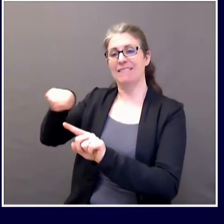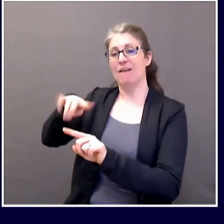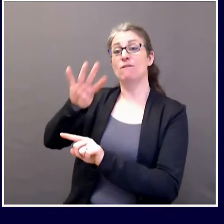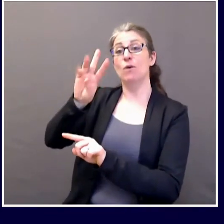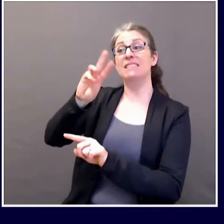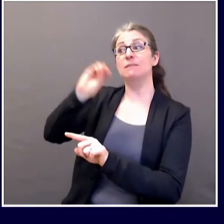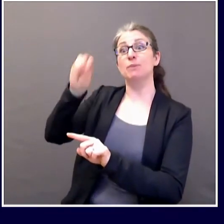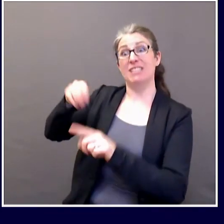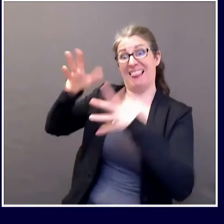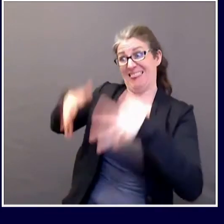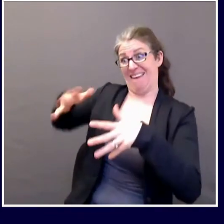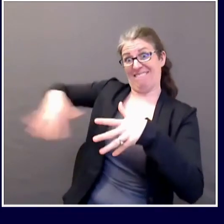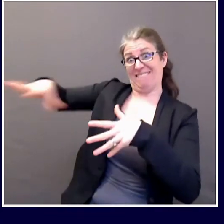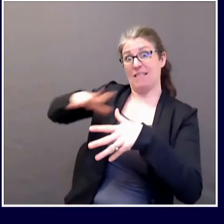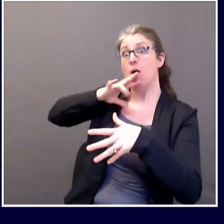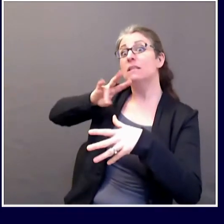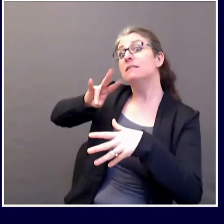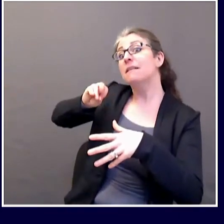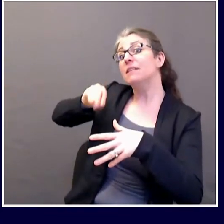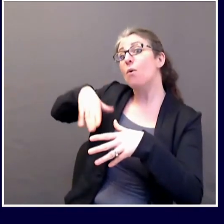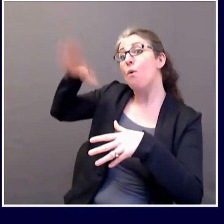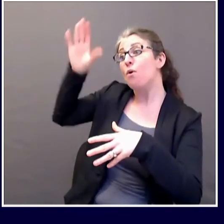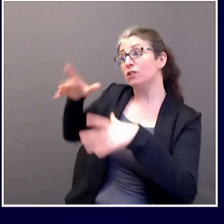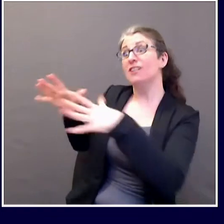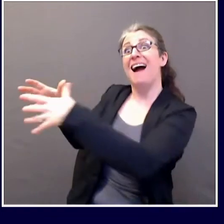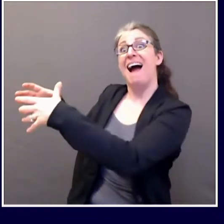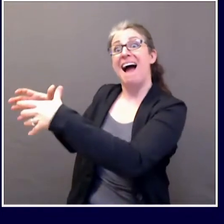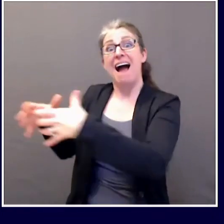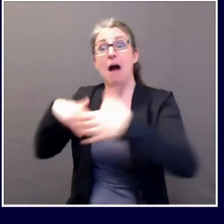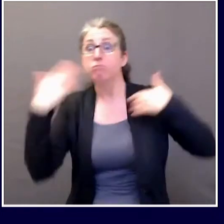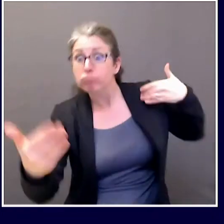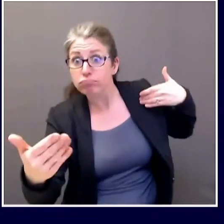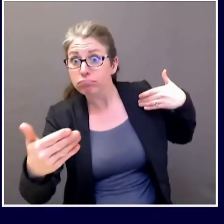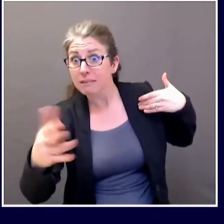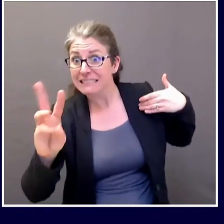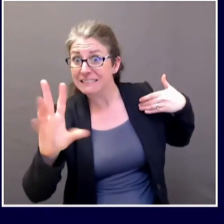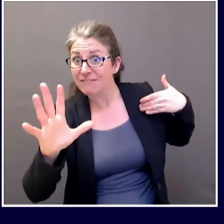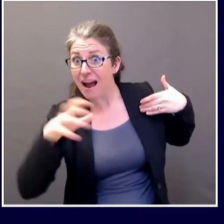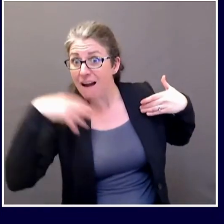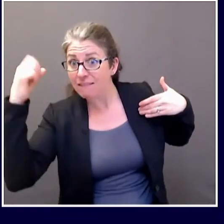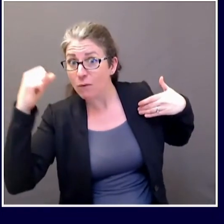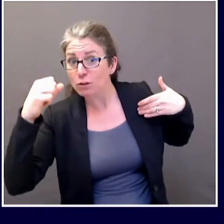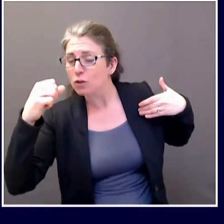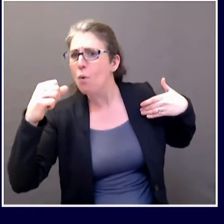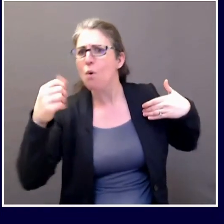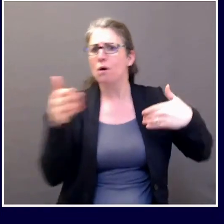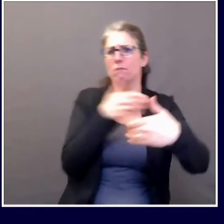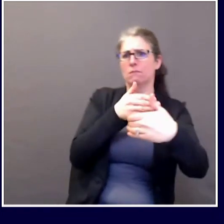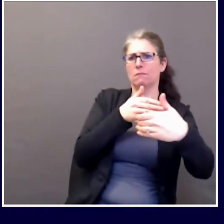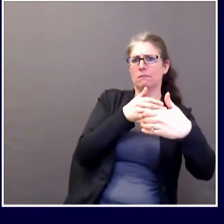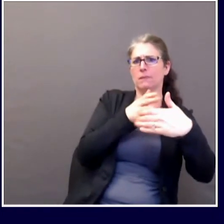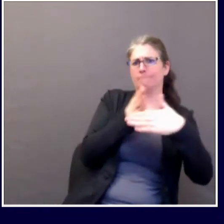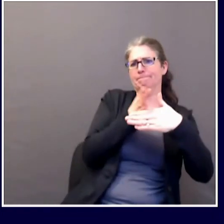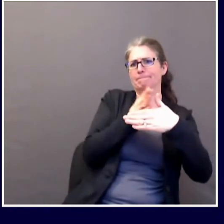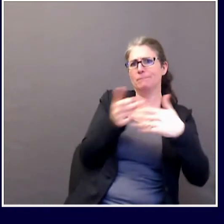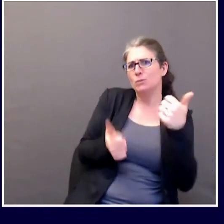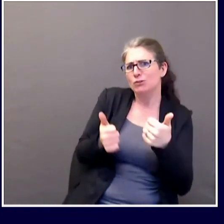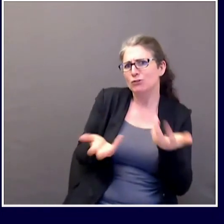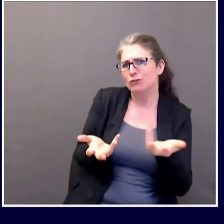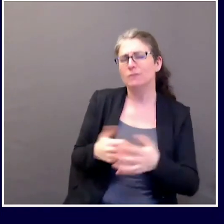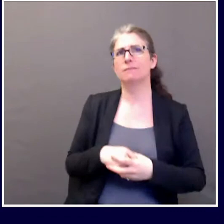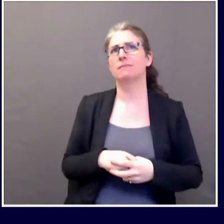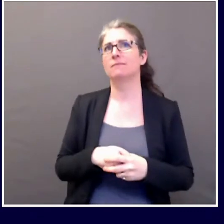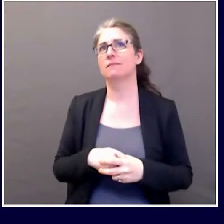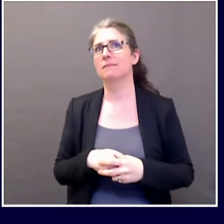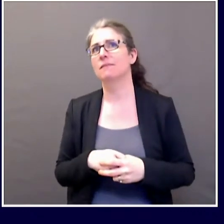even recognizing that there may be folks who are in the initial category who have not yet received their vaccine. That's because we don't want there to be